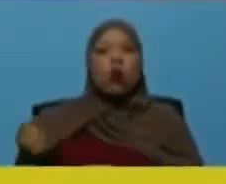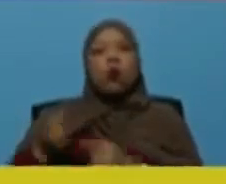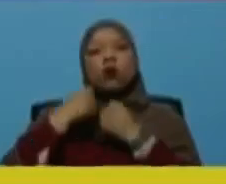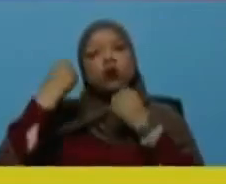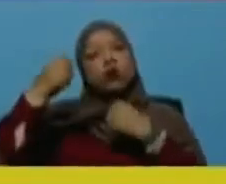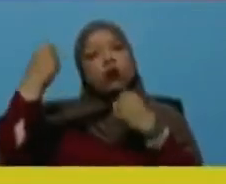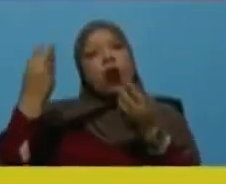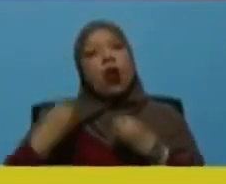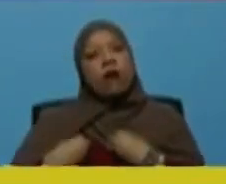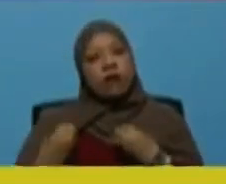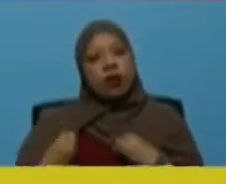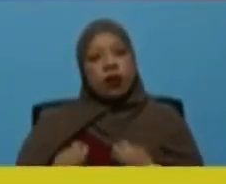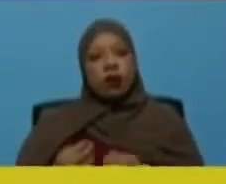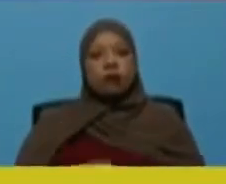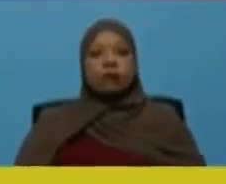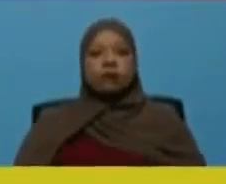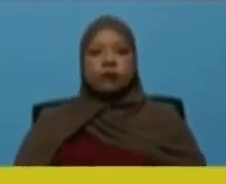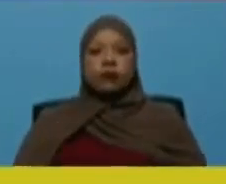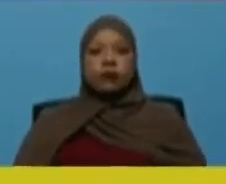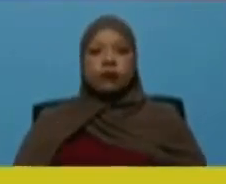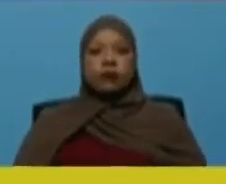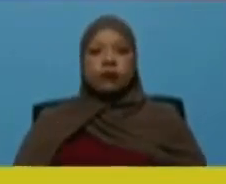life.